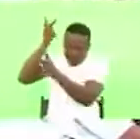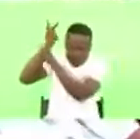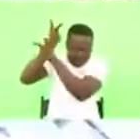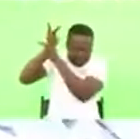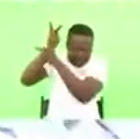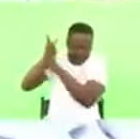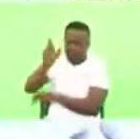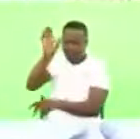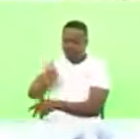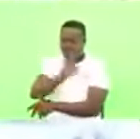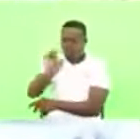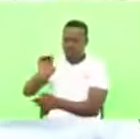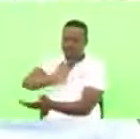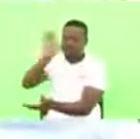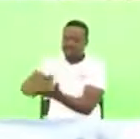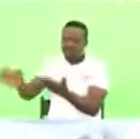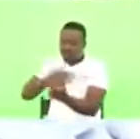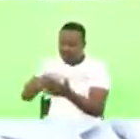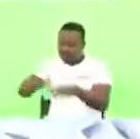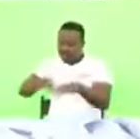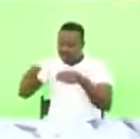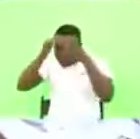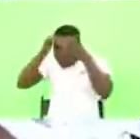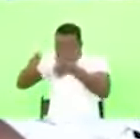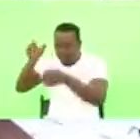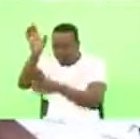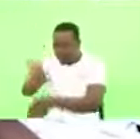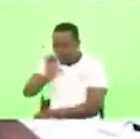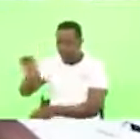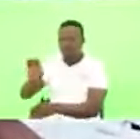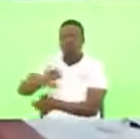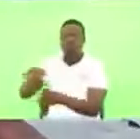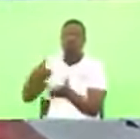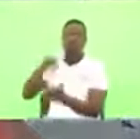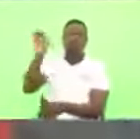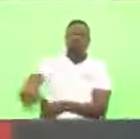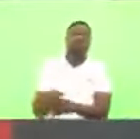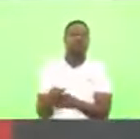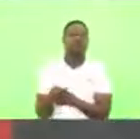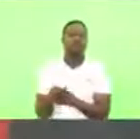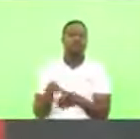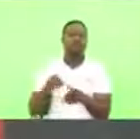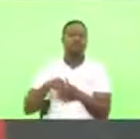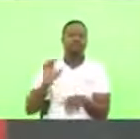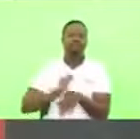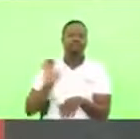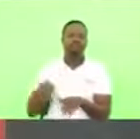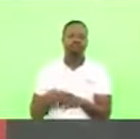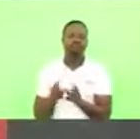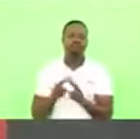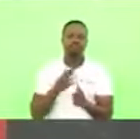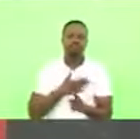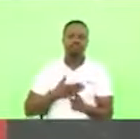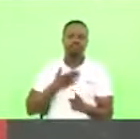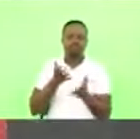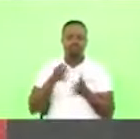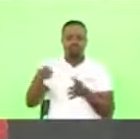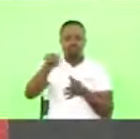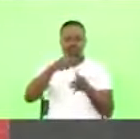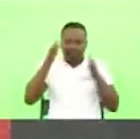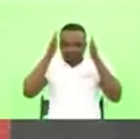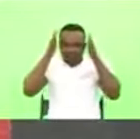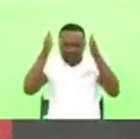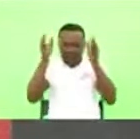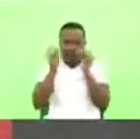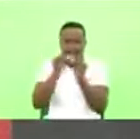central in whatever we do and in any teaching we do in church. So I want us to pay attention to the